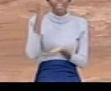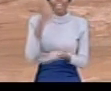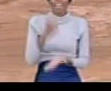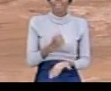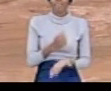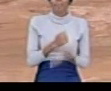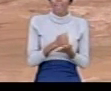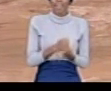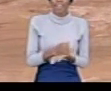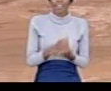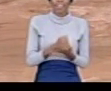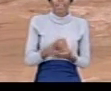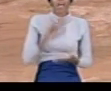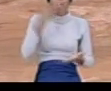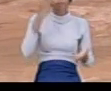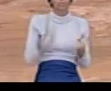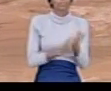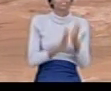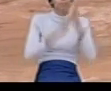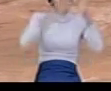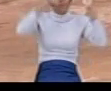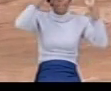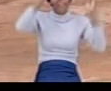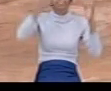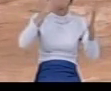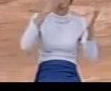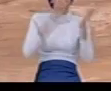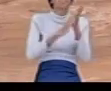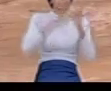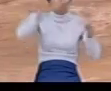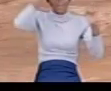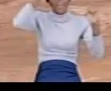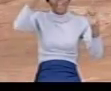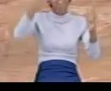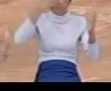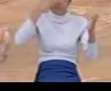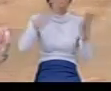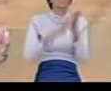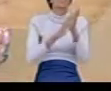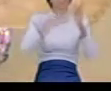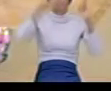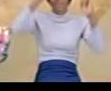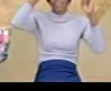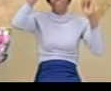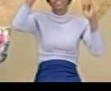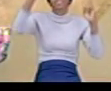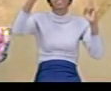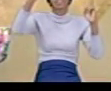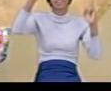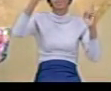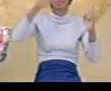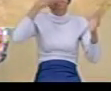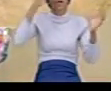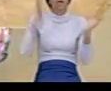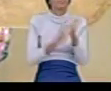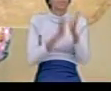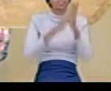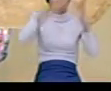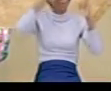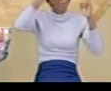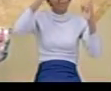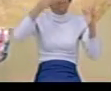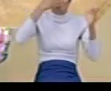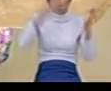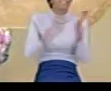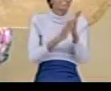Hallelujah, amen. Praise God, praise him, praise him. Praise him, praise him. Praise